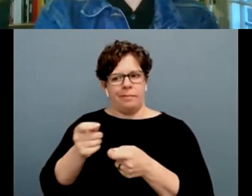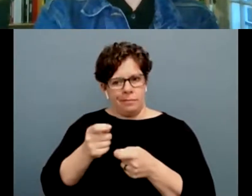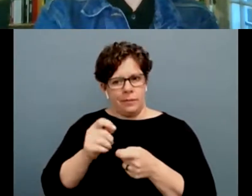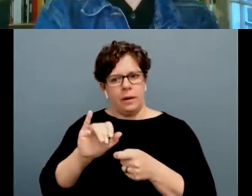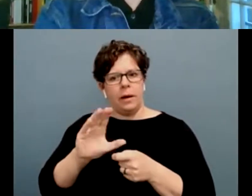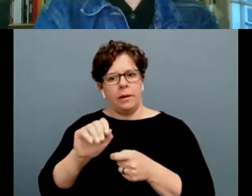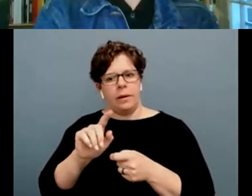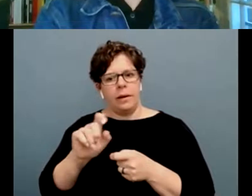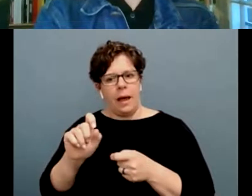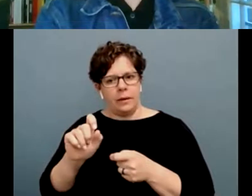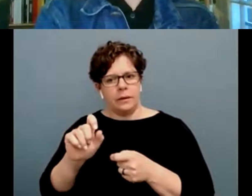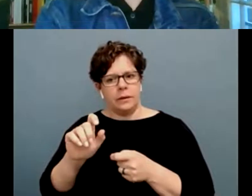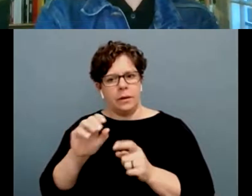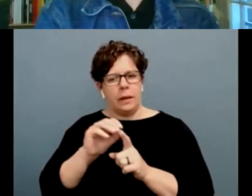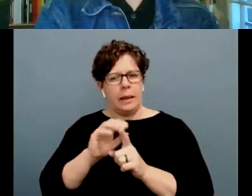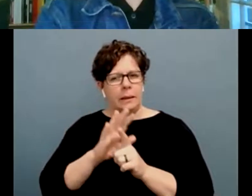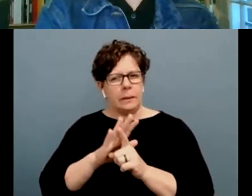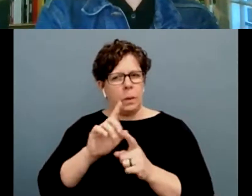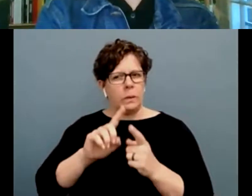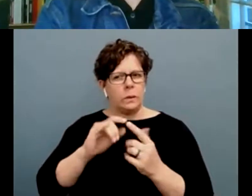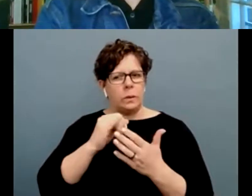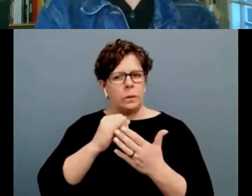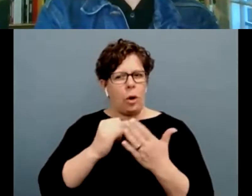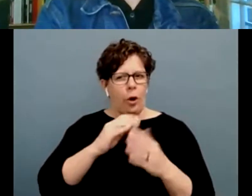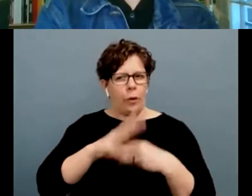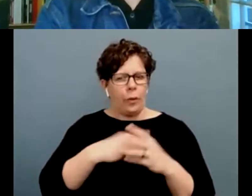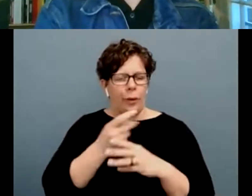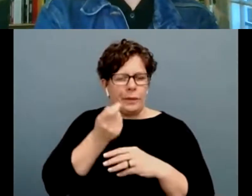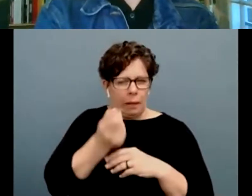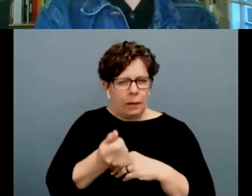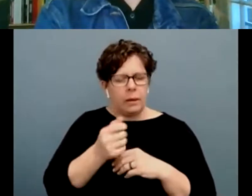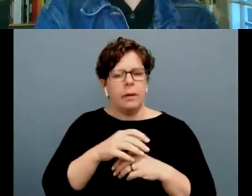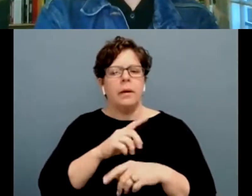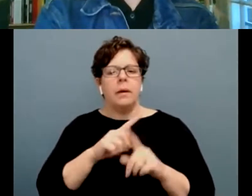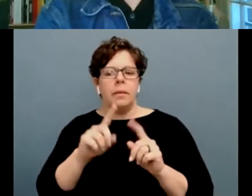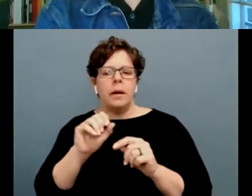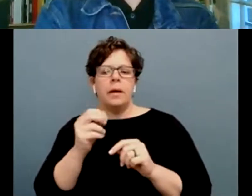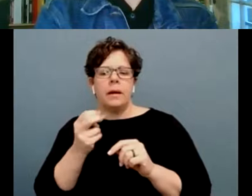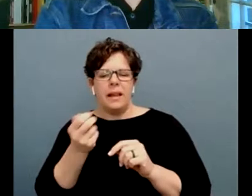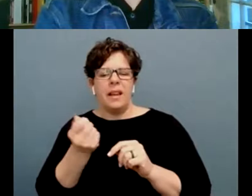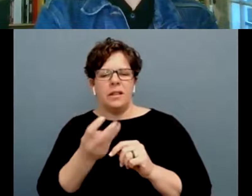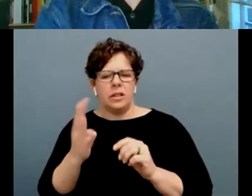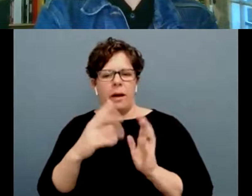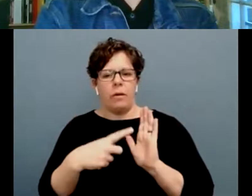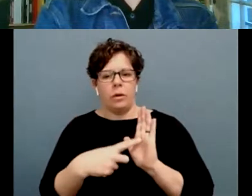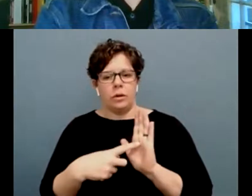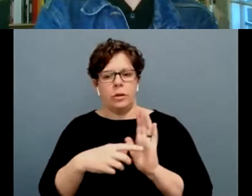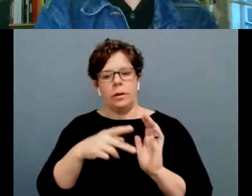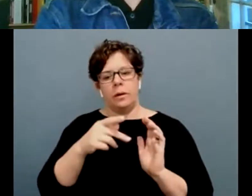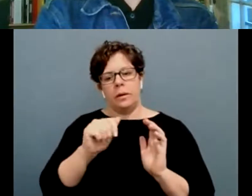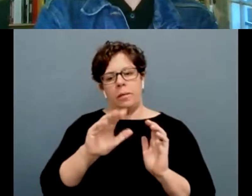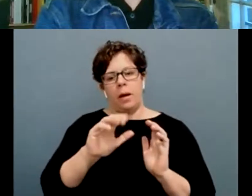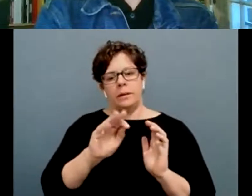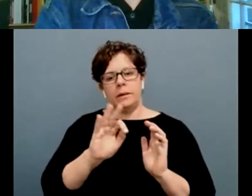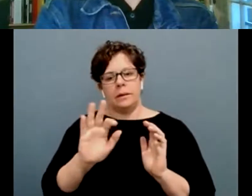art world scene a little bit. But he did actually, he had several shows in the Pacific Northwest, and he actually